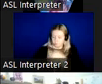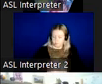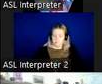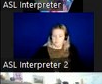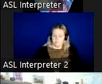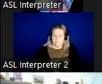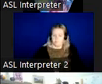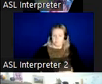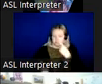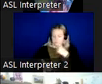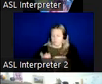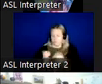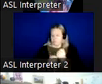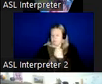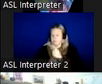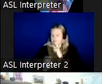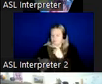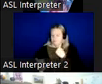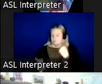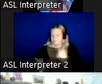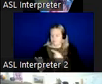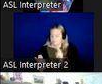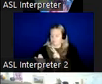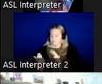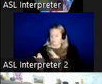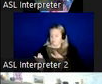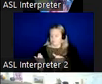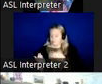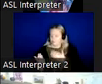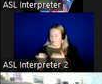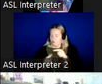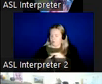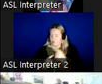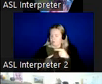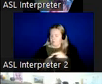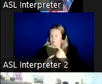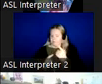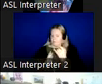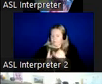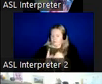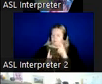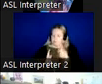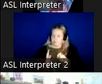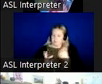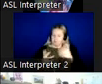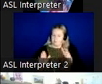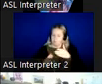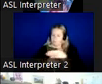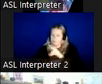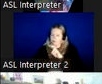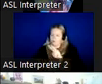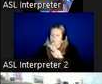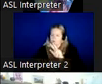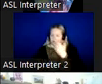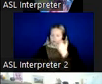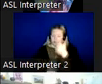Make sure I say the right thing. All completed pieces must be received by November 3rd, though. So if you want to knit a